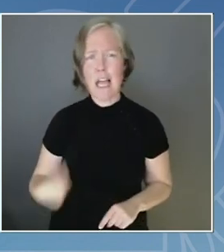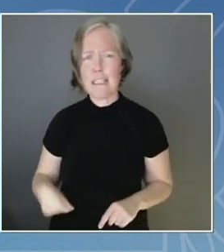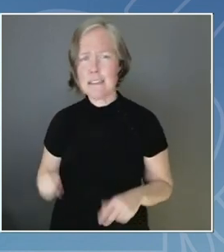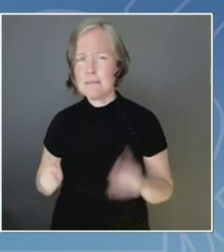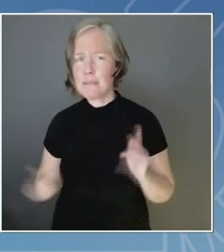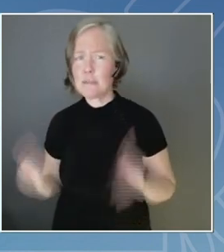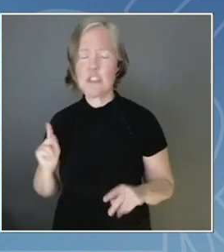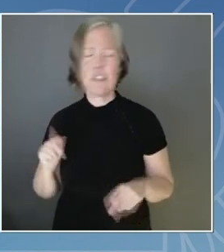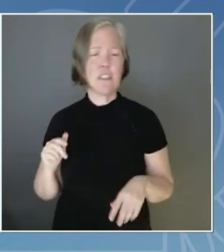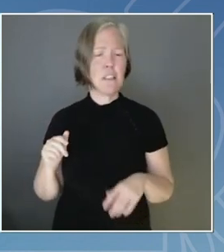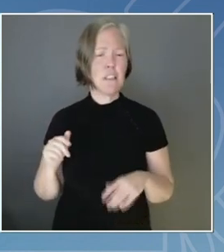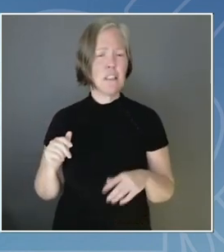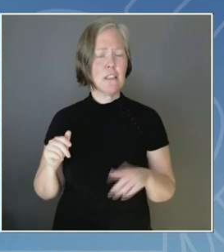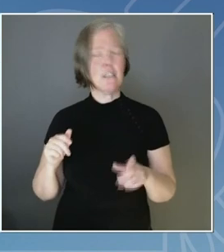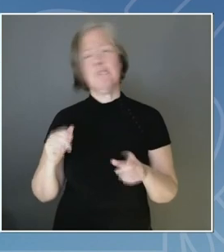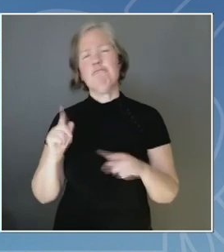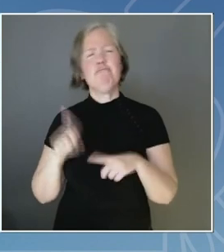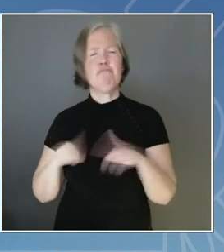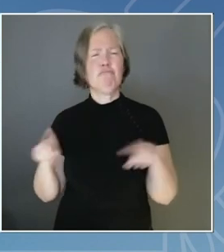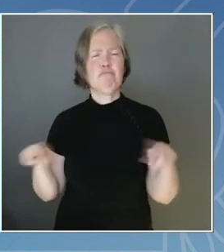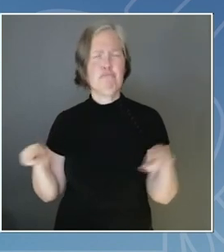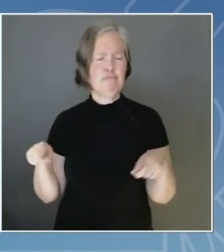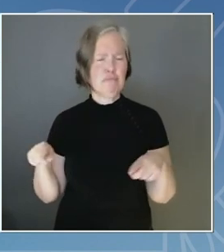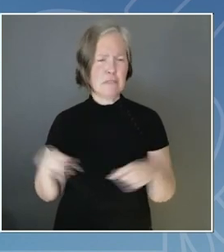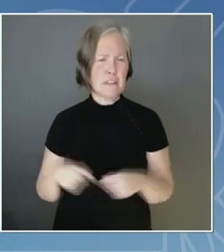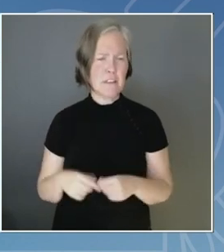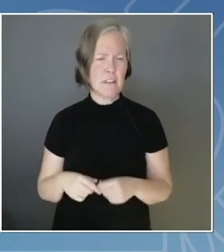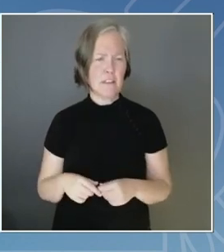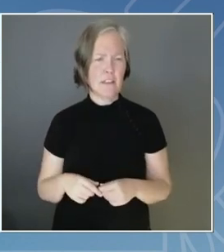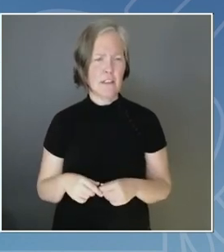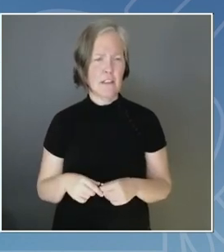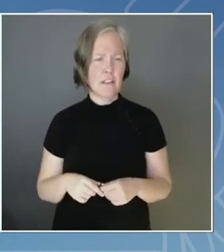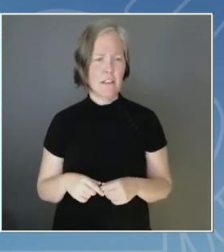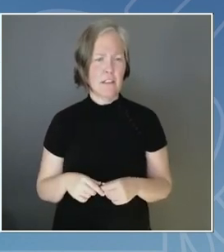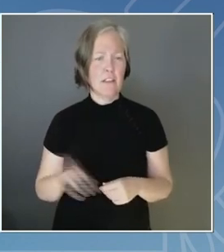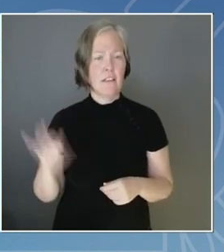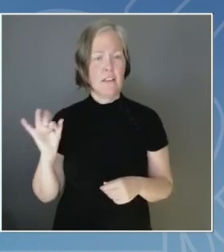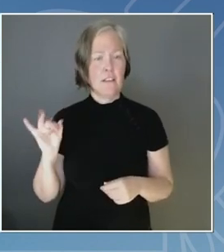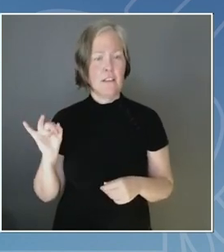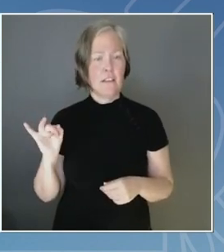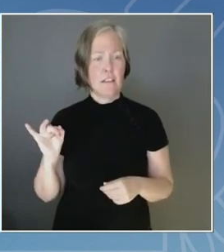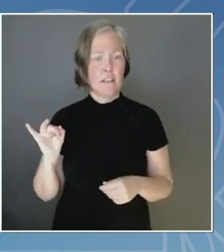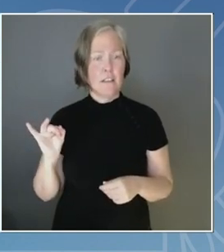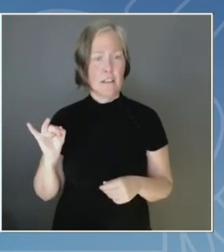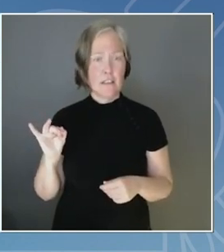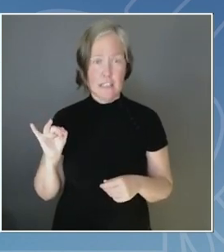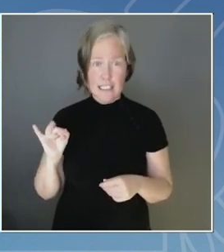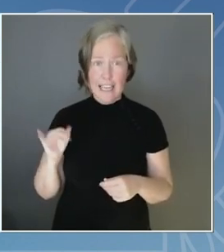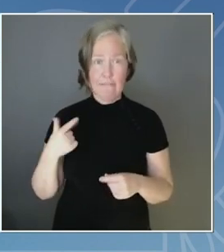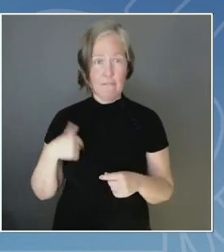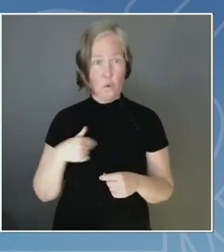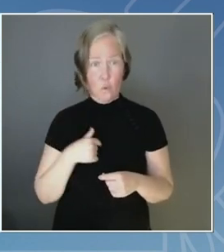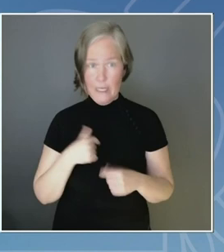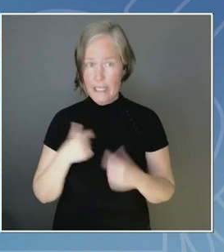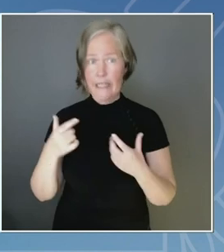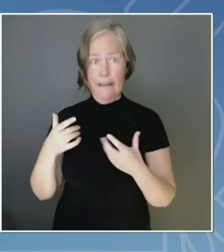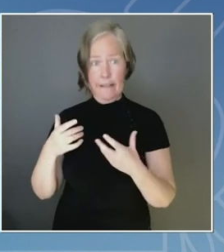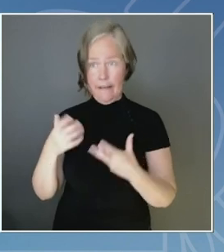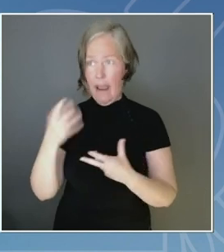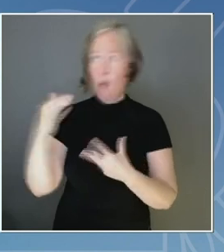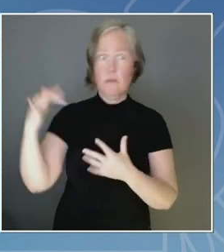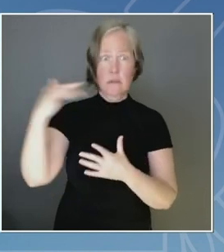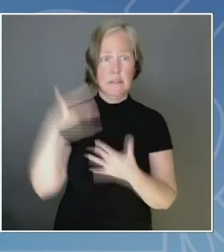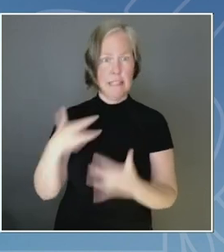and every time you have to live together and we work together. So for